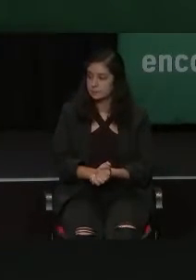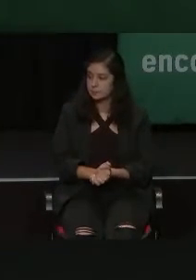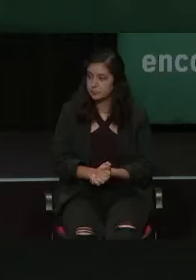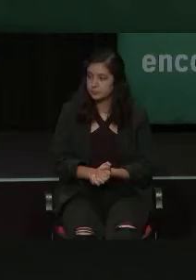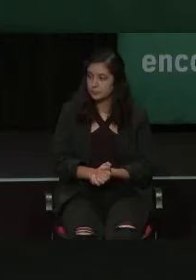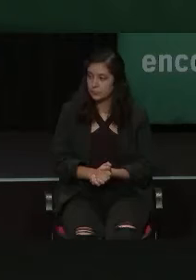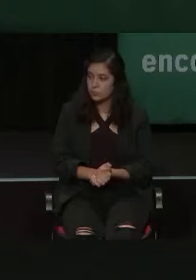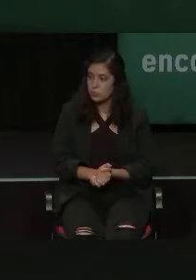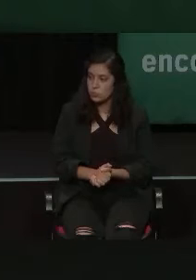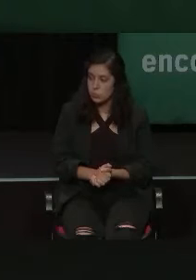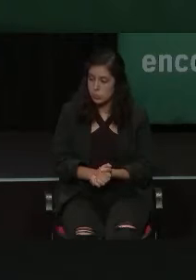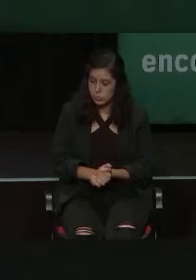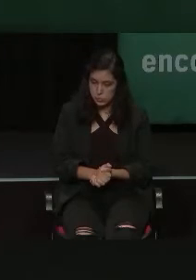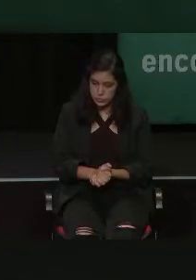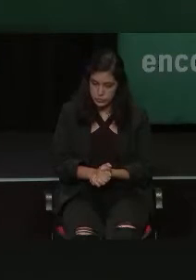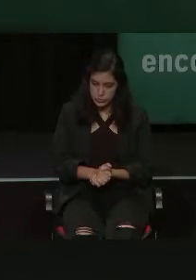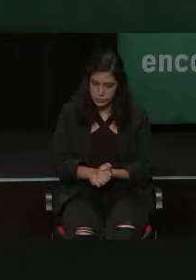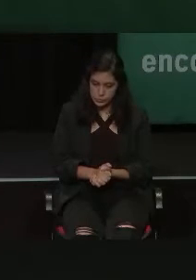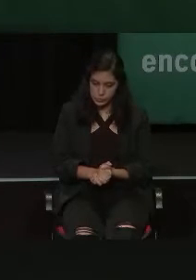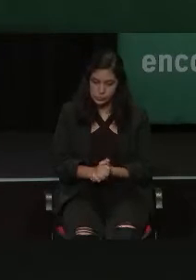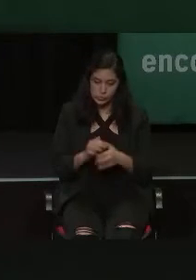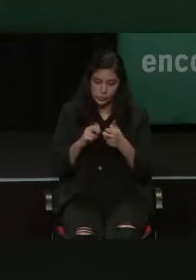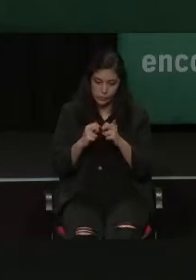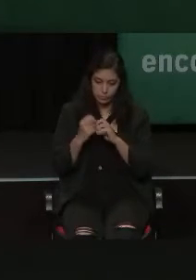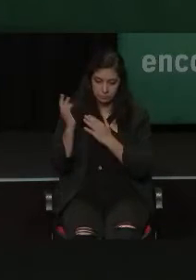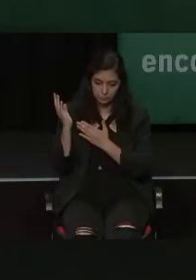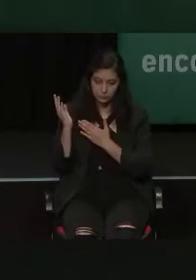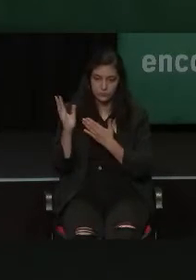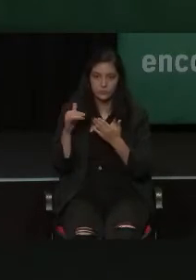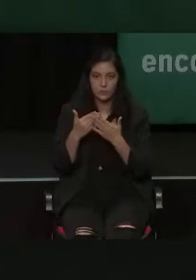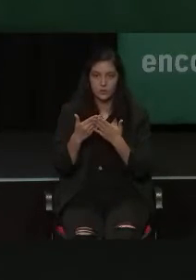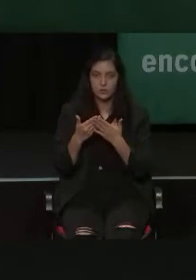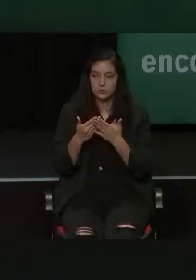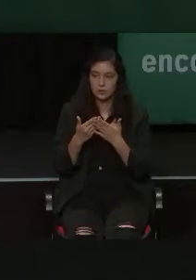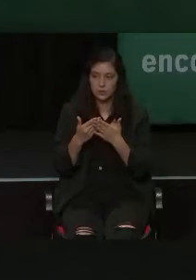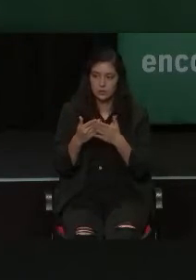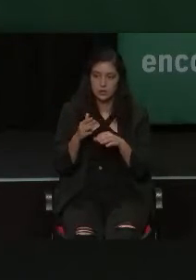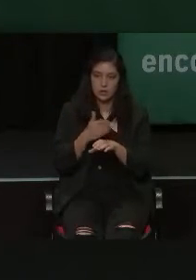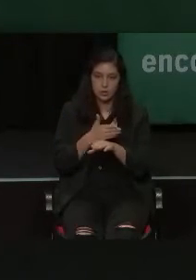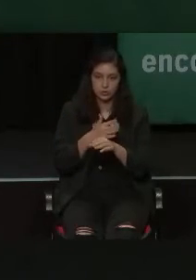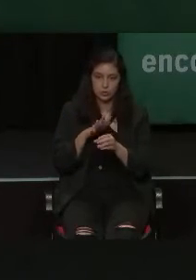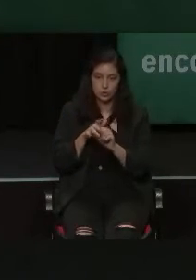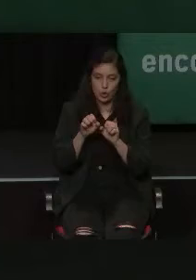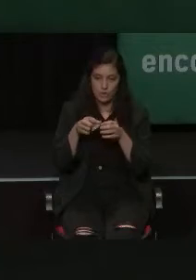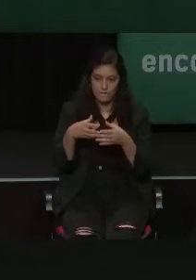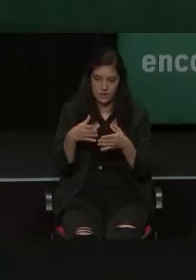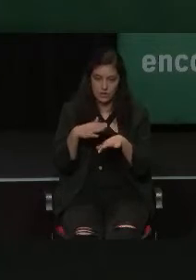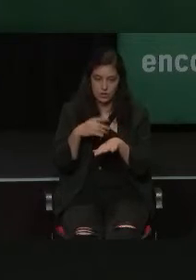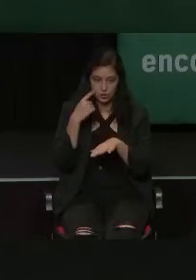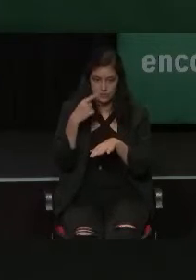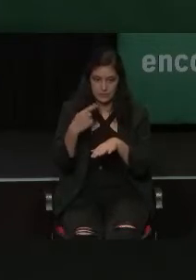In addition, this problematic is more evident in the current pandemic times, particularly